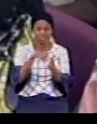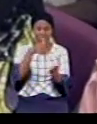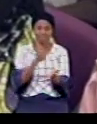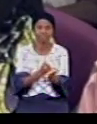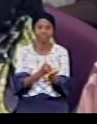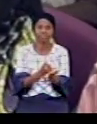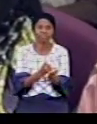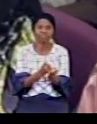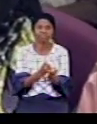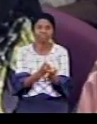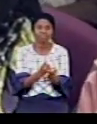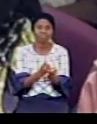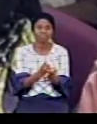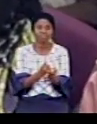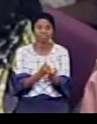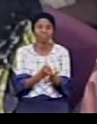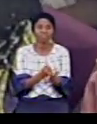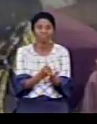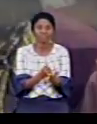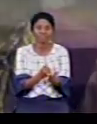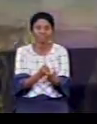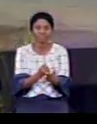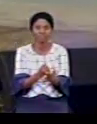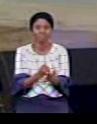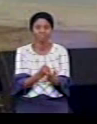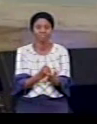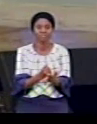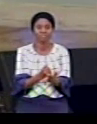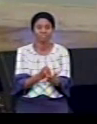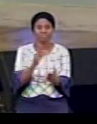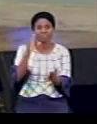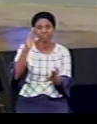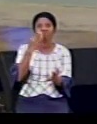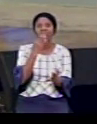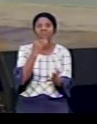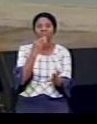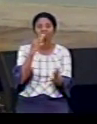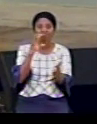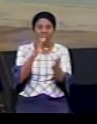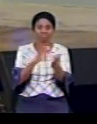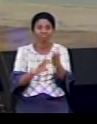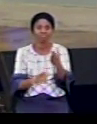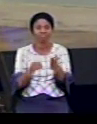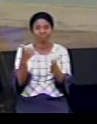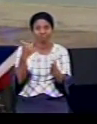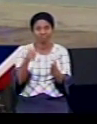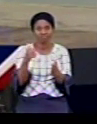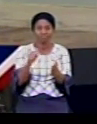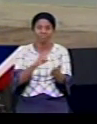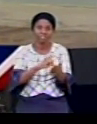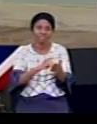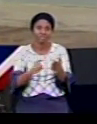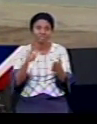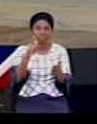Hebrews chapter 10, I read from verse 23. Hebrews